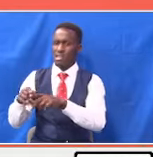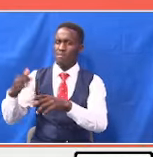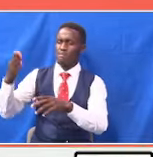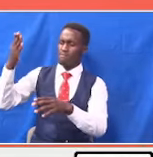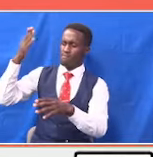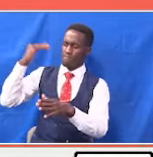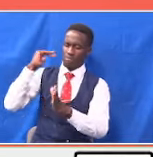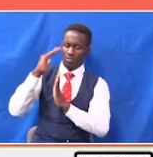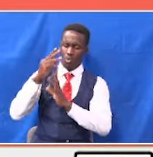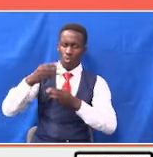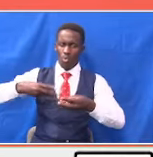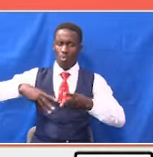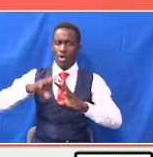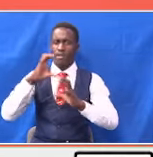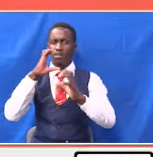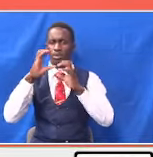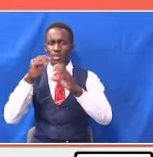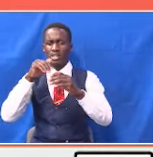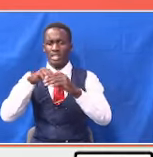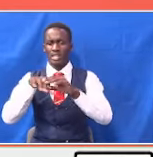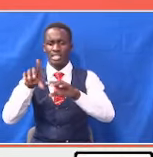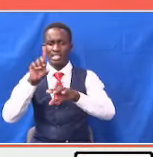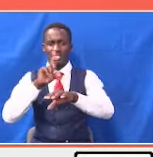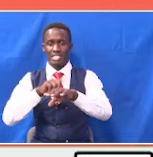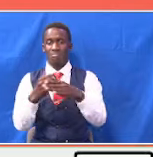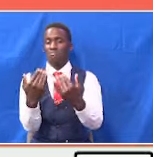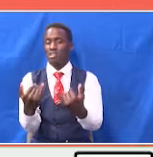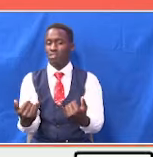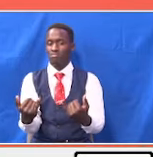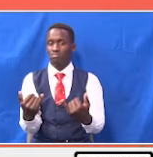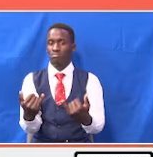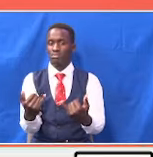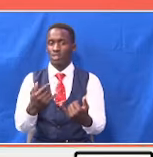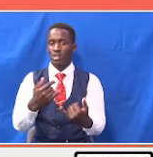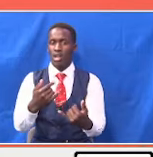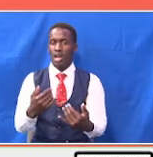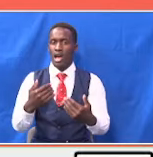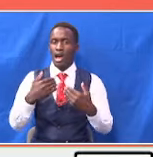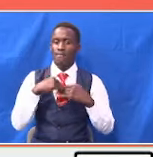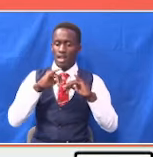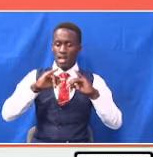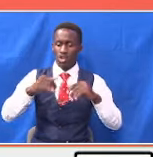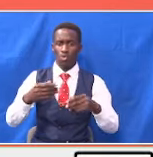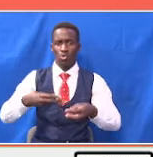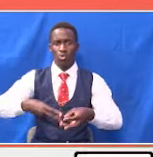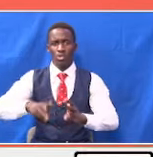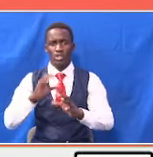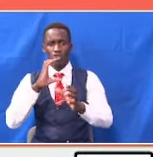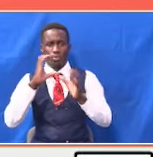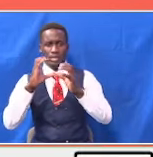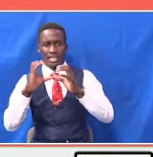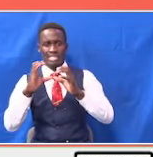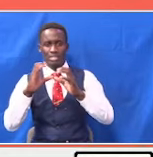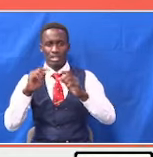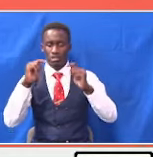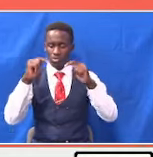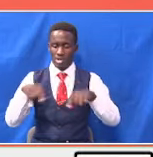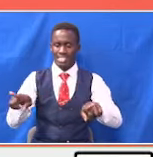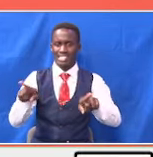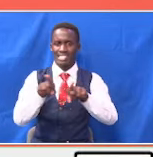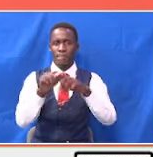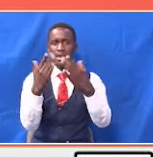of communication in this age and era? There is a way to communicate. Today and even now as